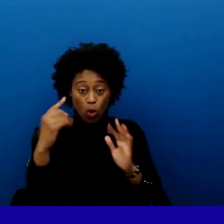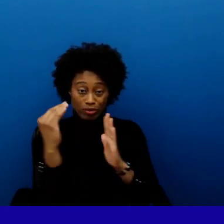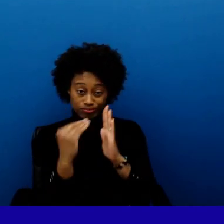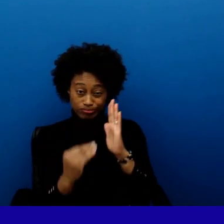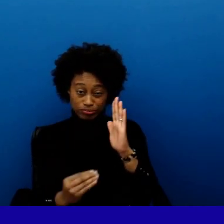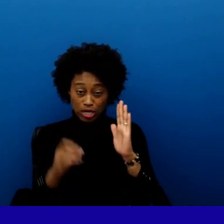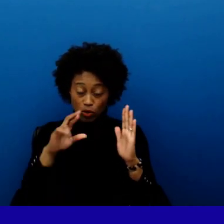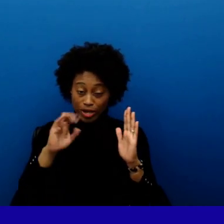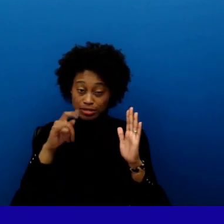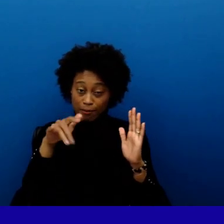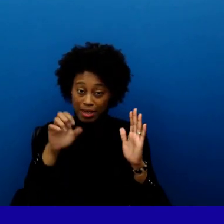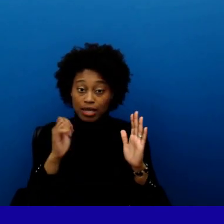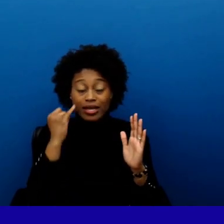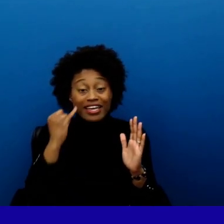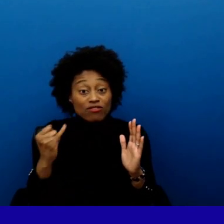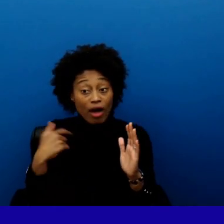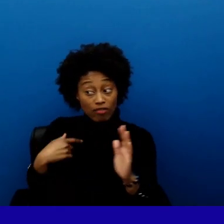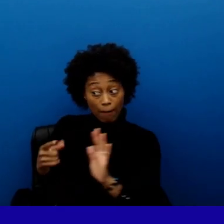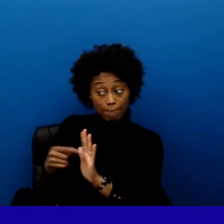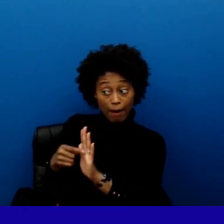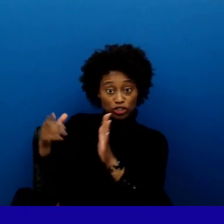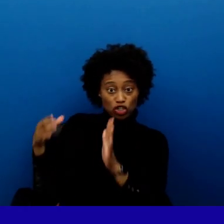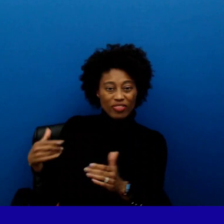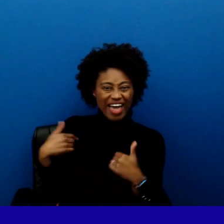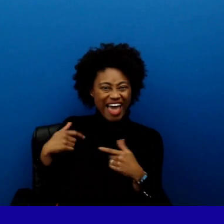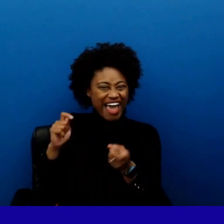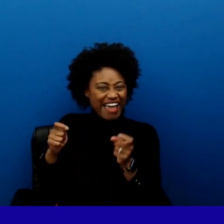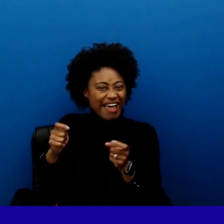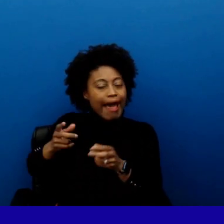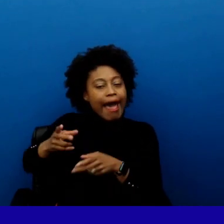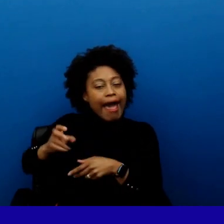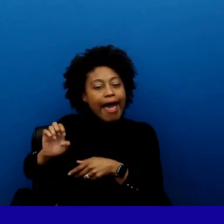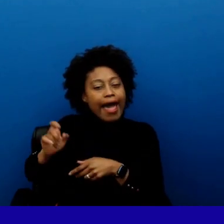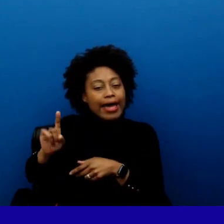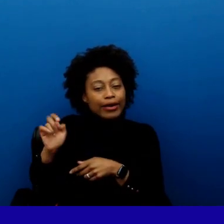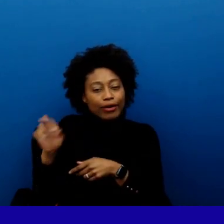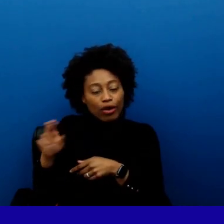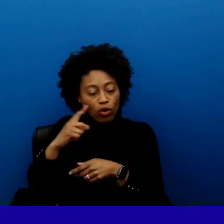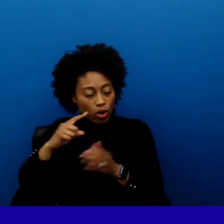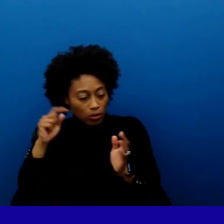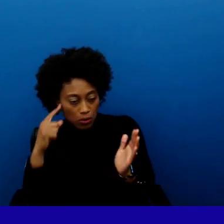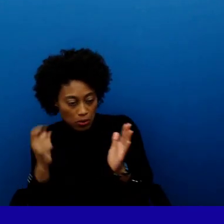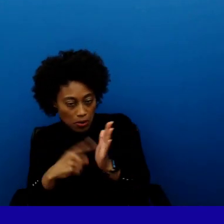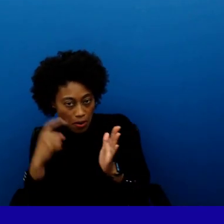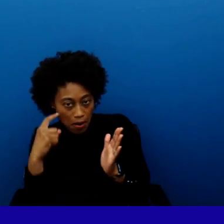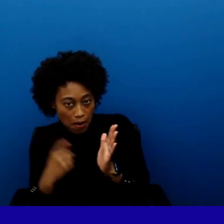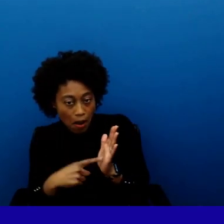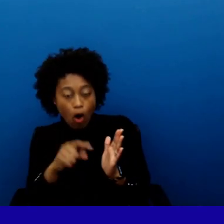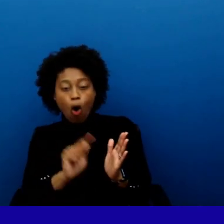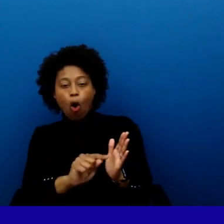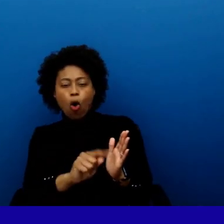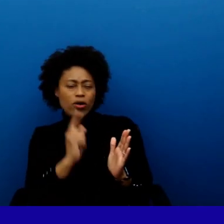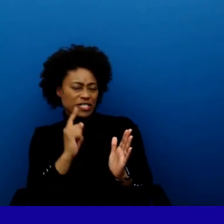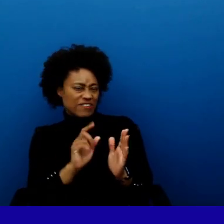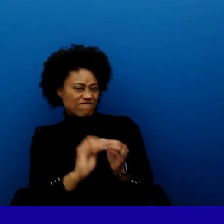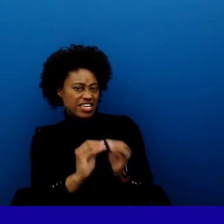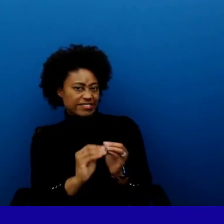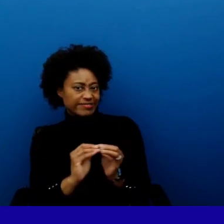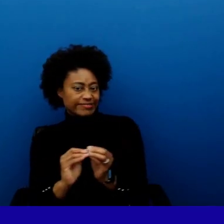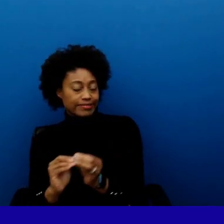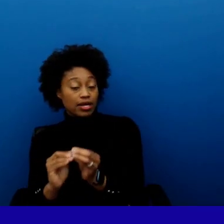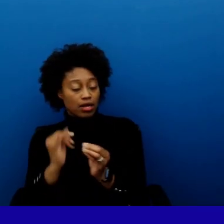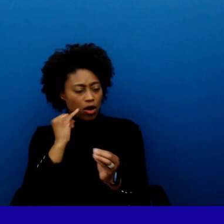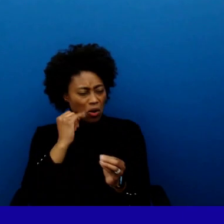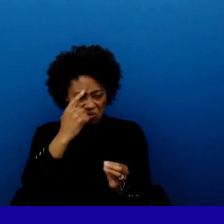be like when you have a publisher, you have an editor who watches out for these things and can find the inconsistencies or things that